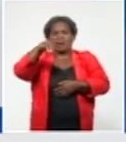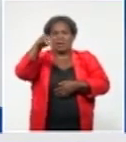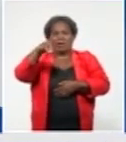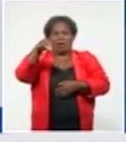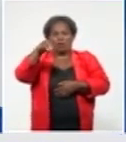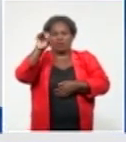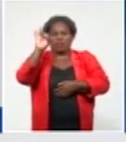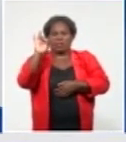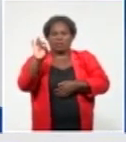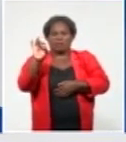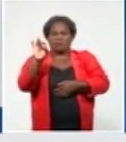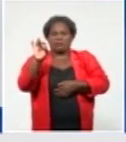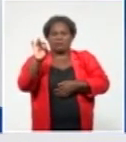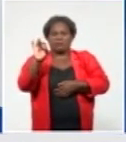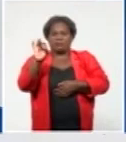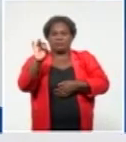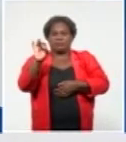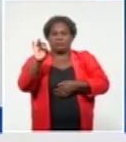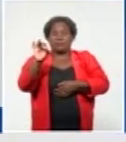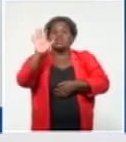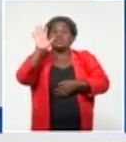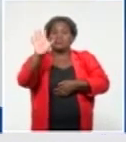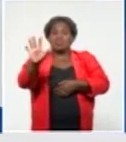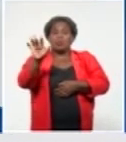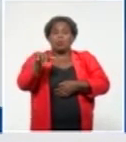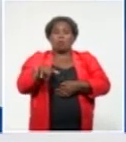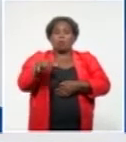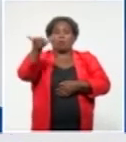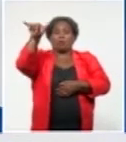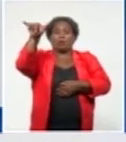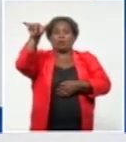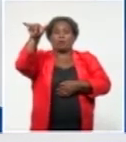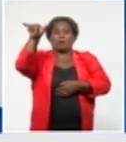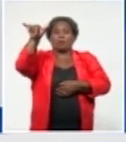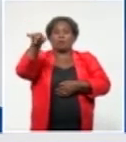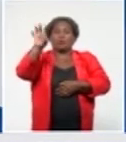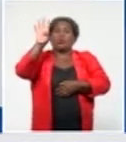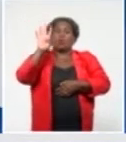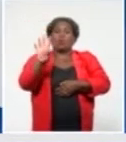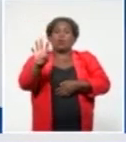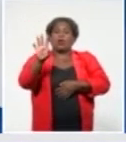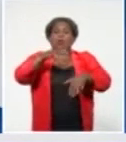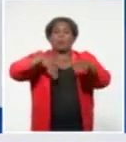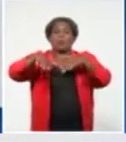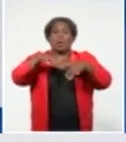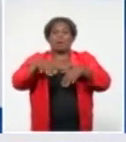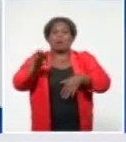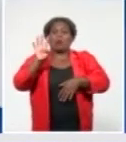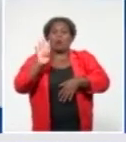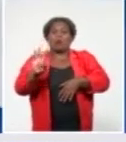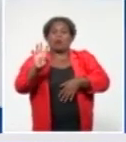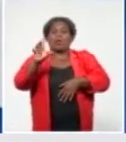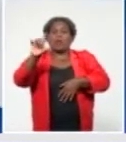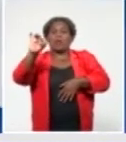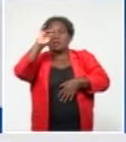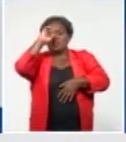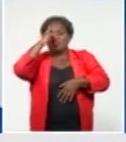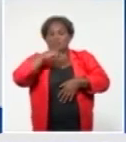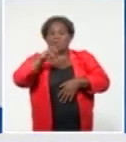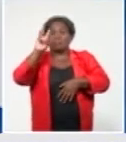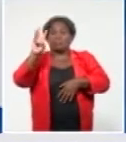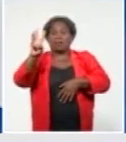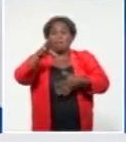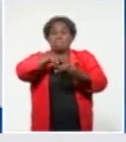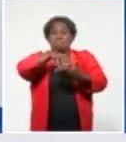Este, 2 from Habana Vieja, 2 from Cerro, and Arroyo Naranjo, 10 de Octubre, and